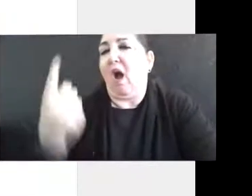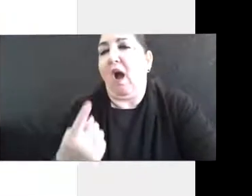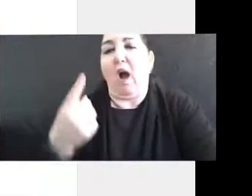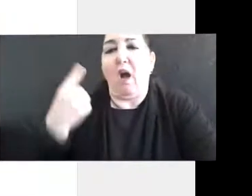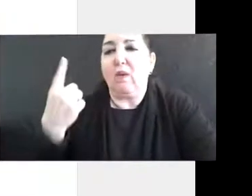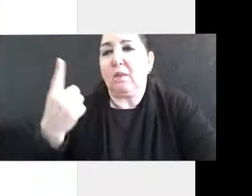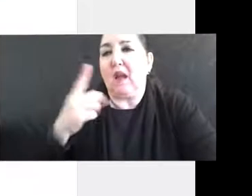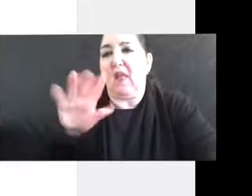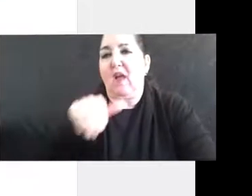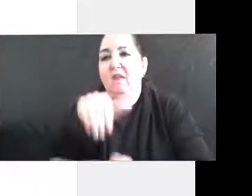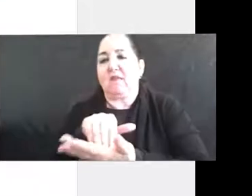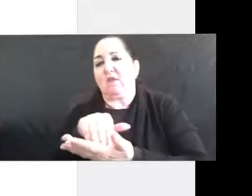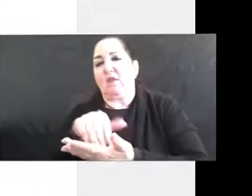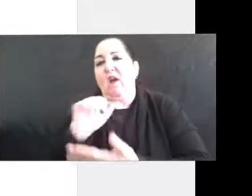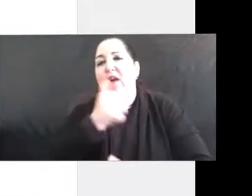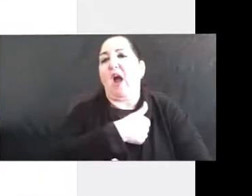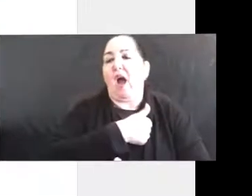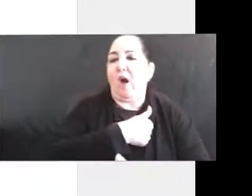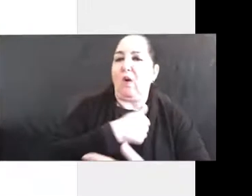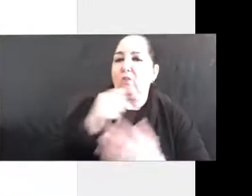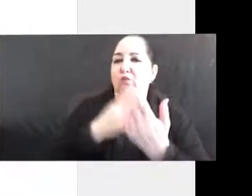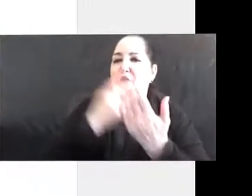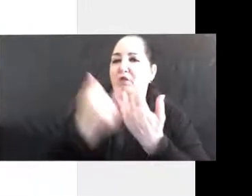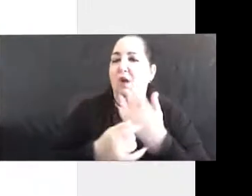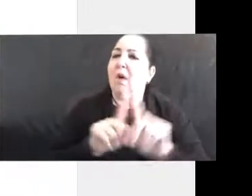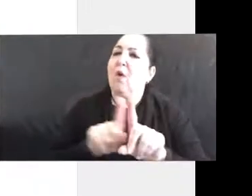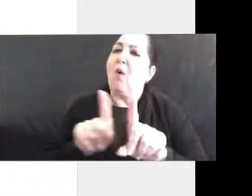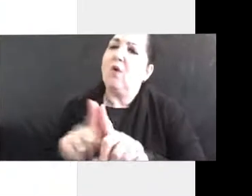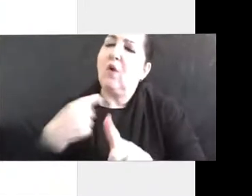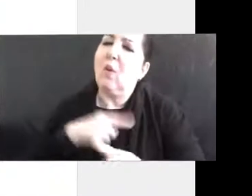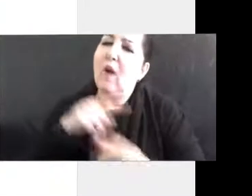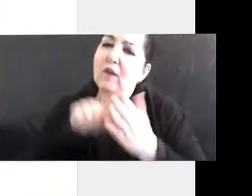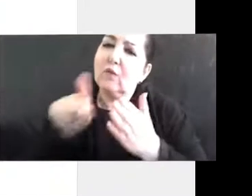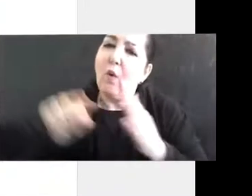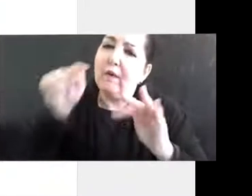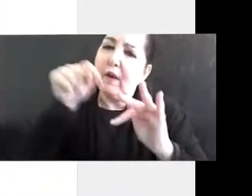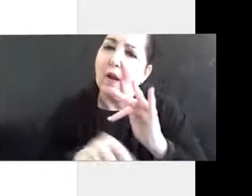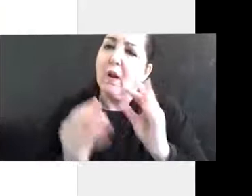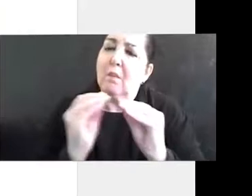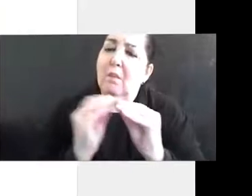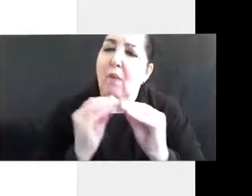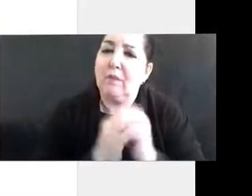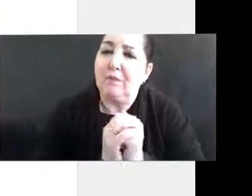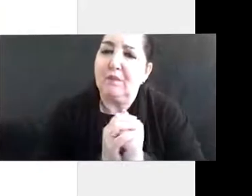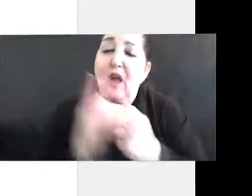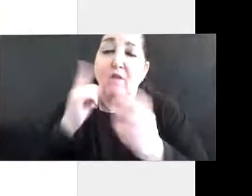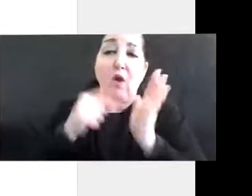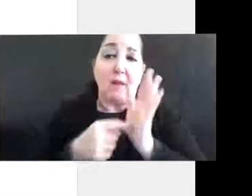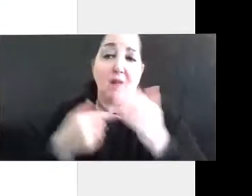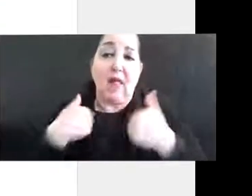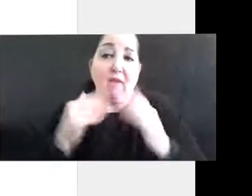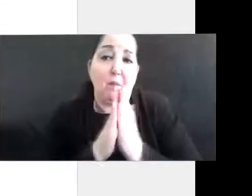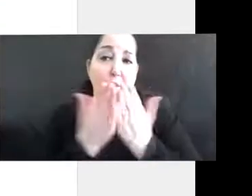it has always been at the foundation of the Invisible Borders Project. But lately, I've also been exploring that some more. For instance, I